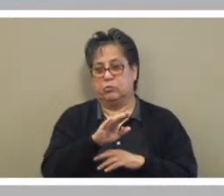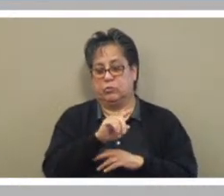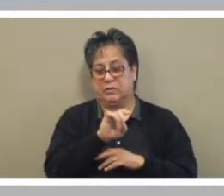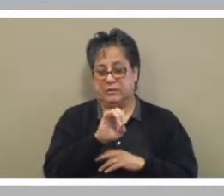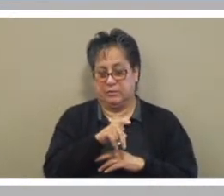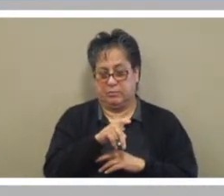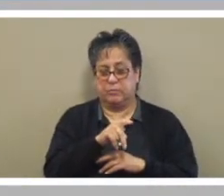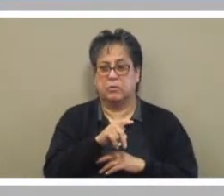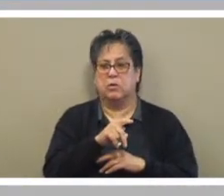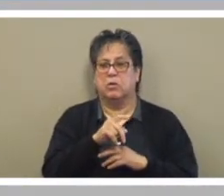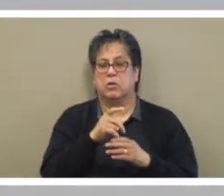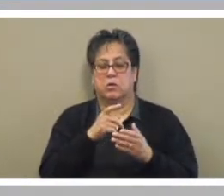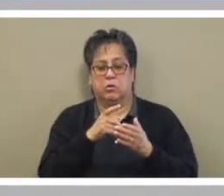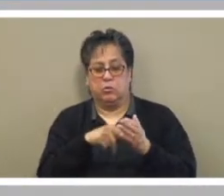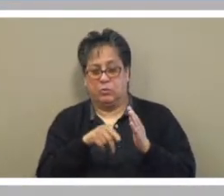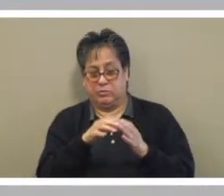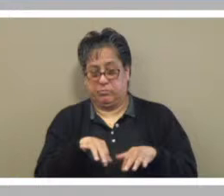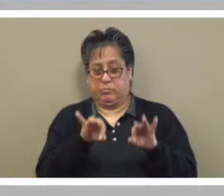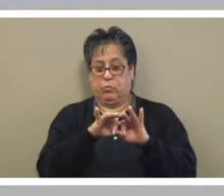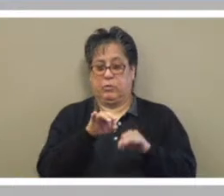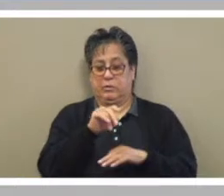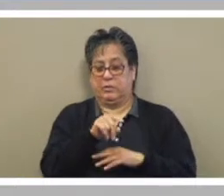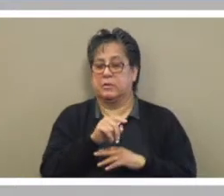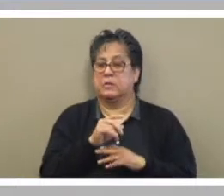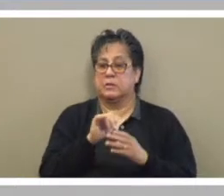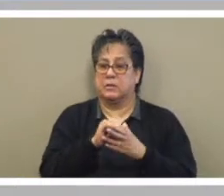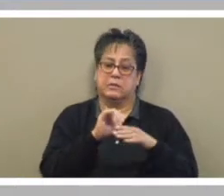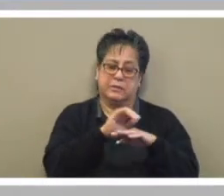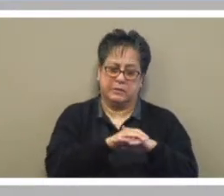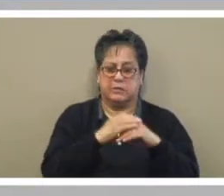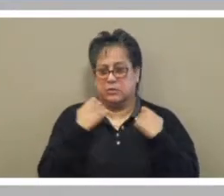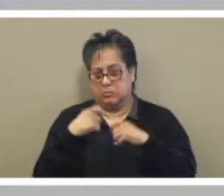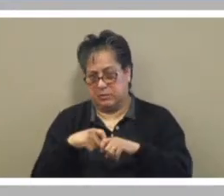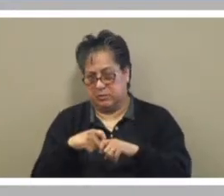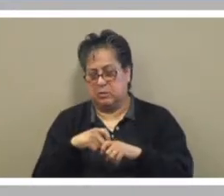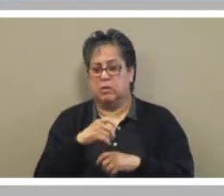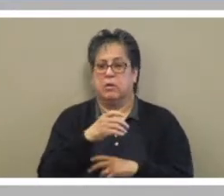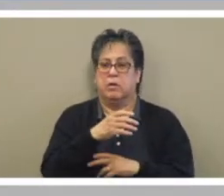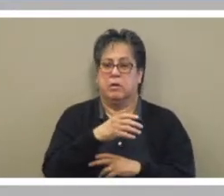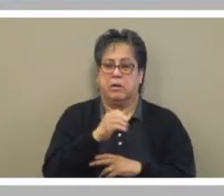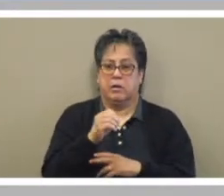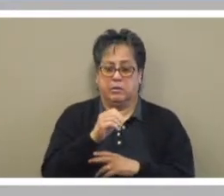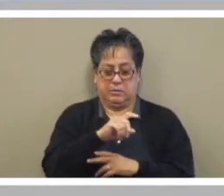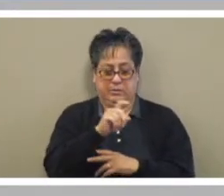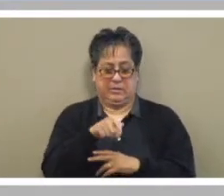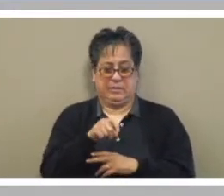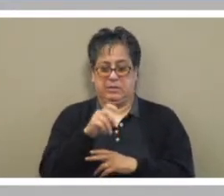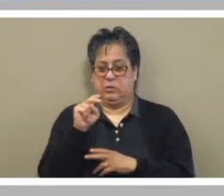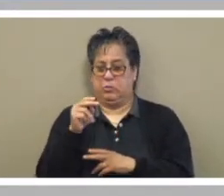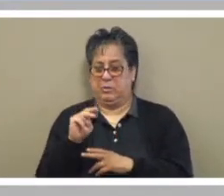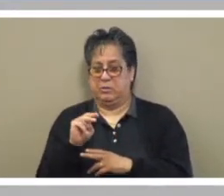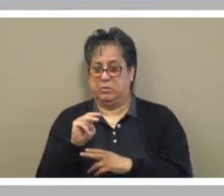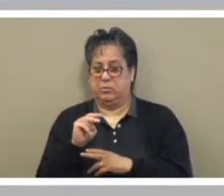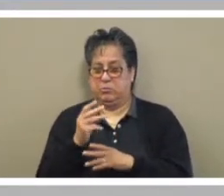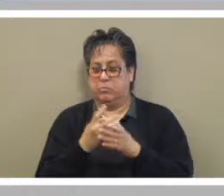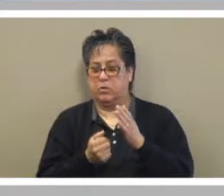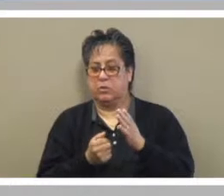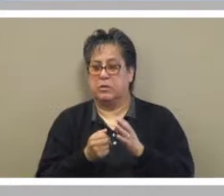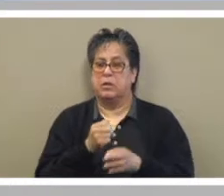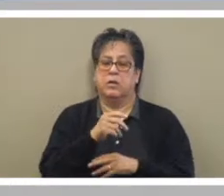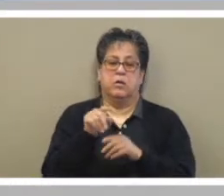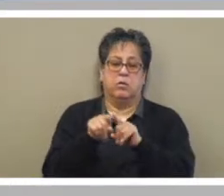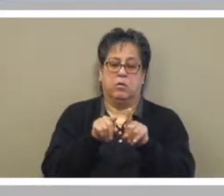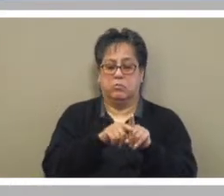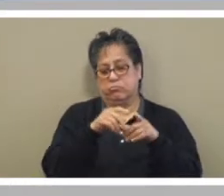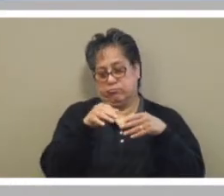when we're gonna go. And I think what's really key on this page, again, it's in English and Spanish, it's for Texas and New Mexico. And it also, the